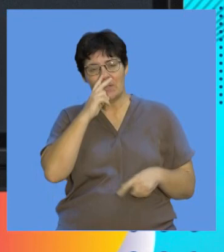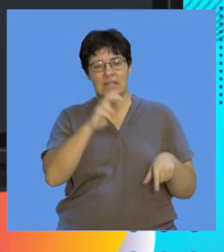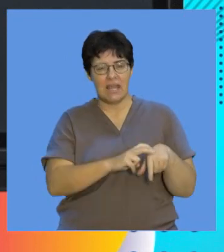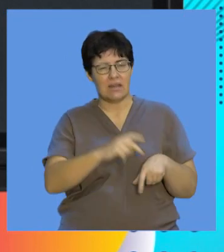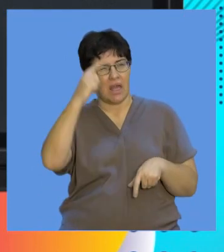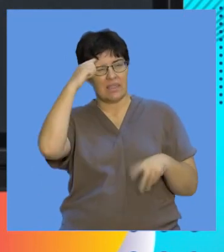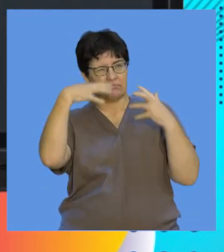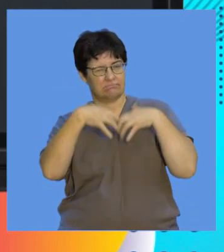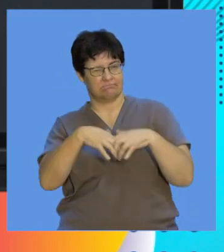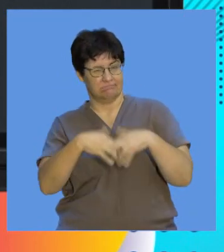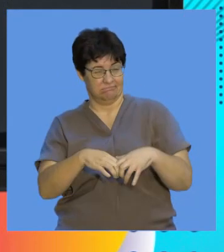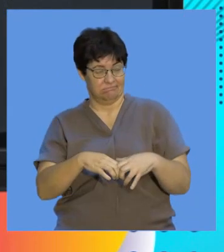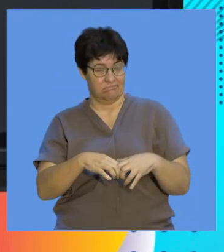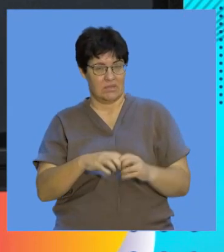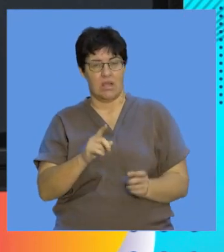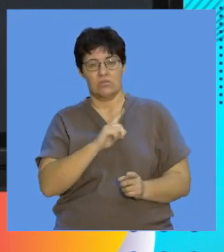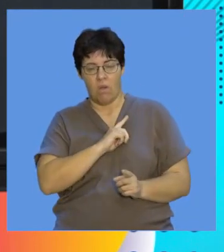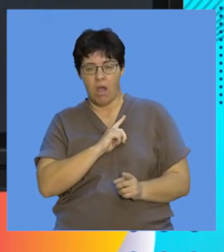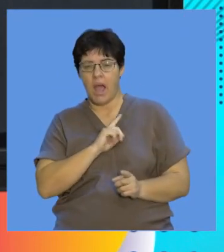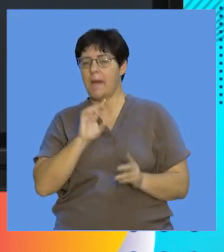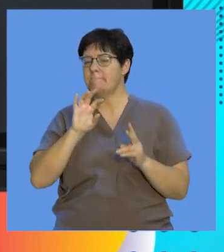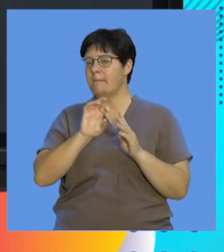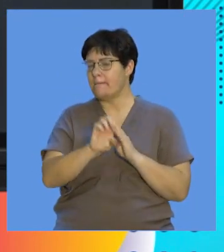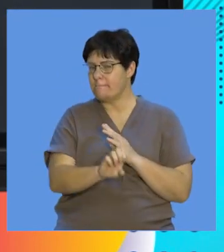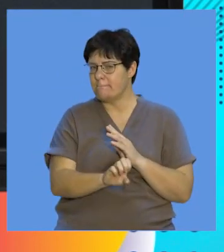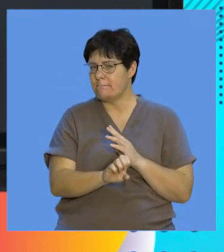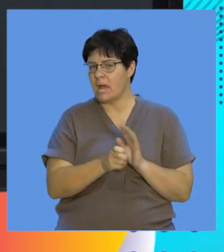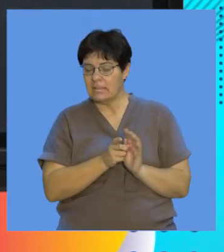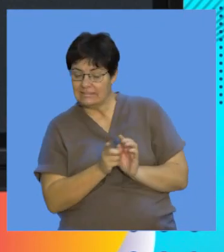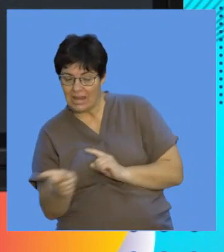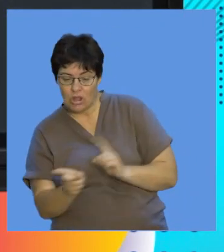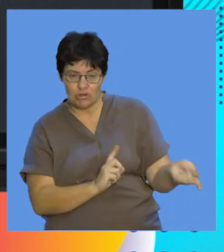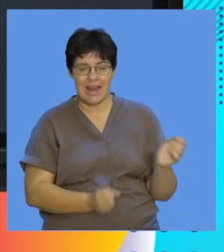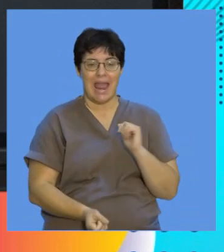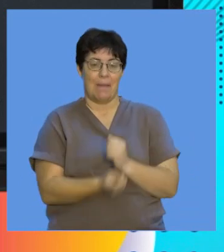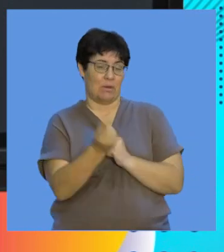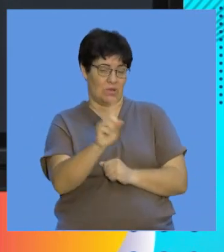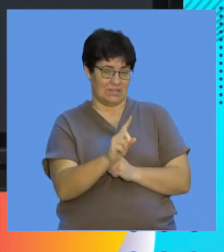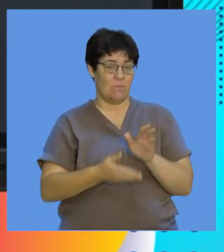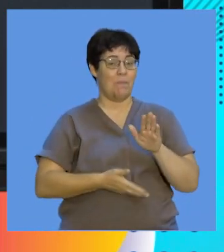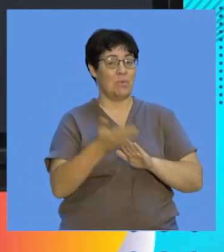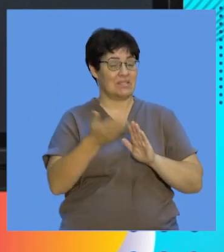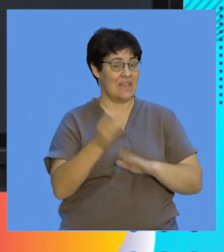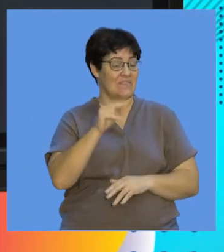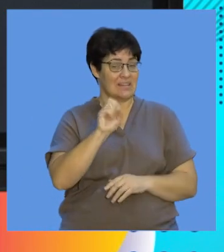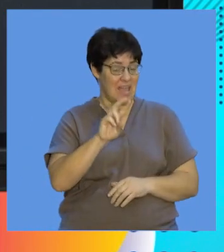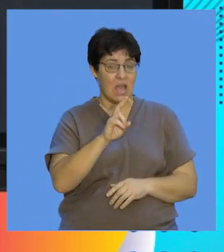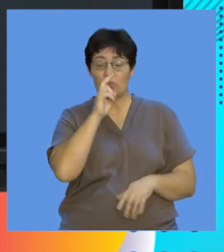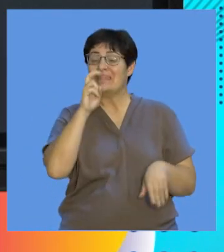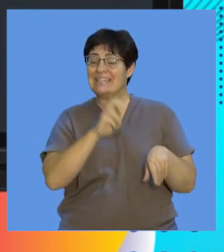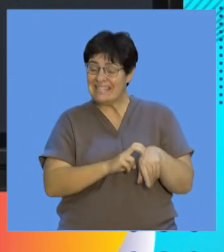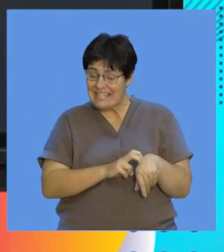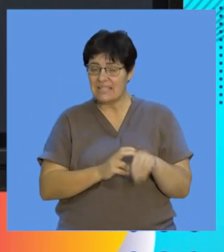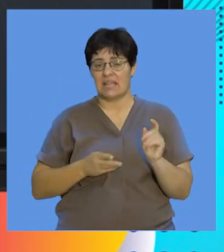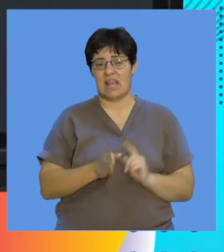our thinking caps on so that we can keep track of what's happening with the direction, because momentum's a vector, so direction